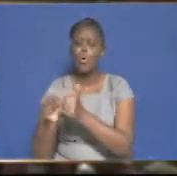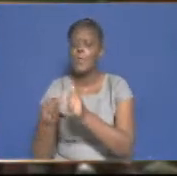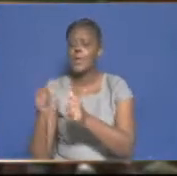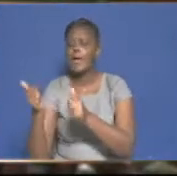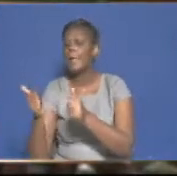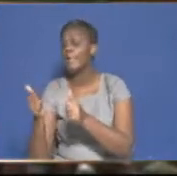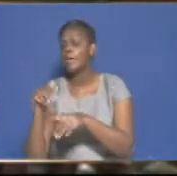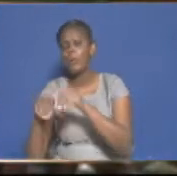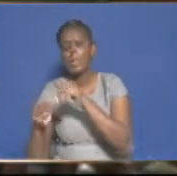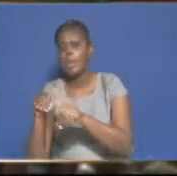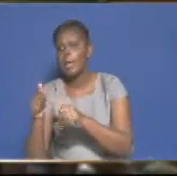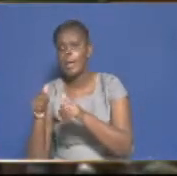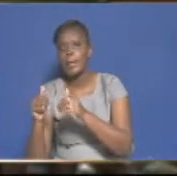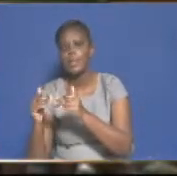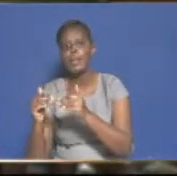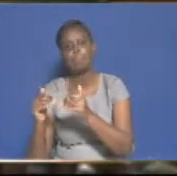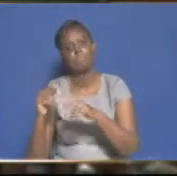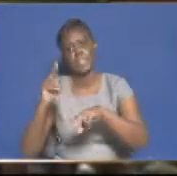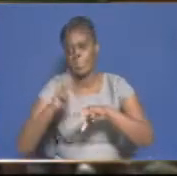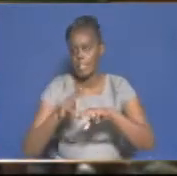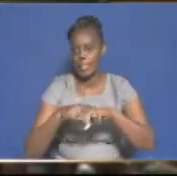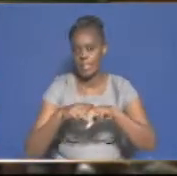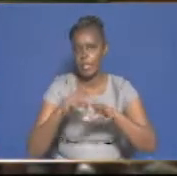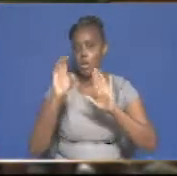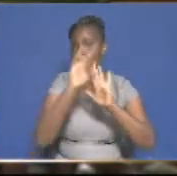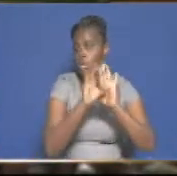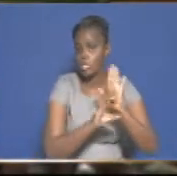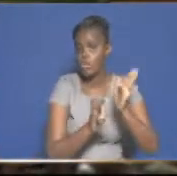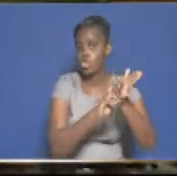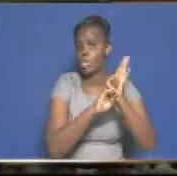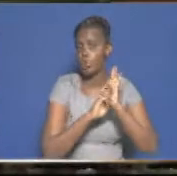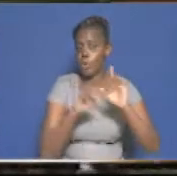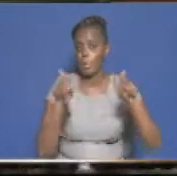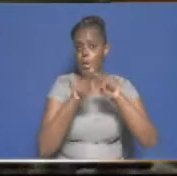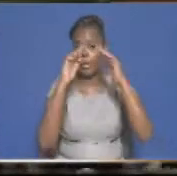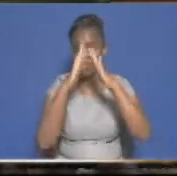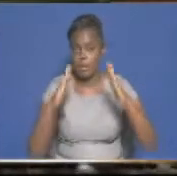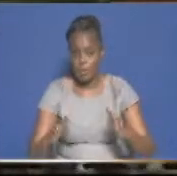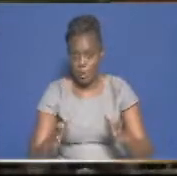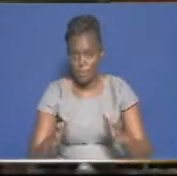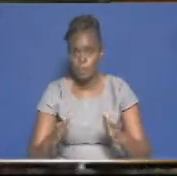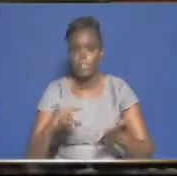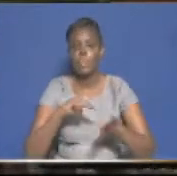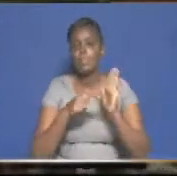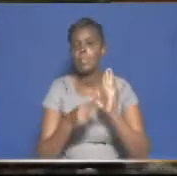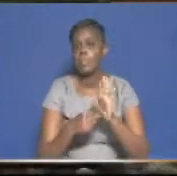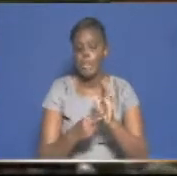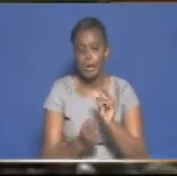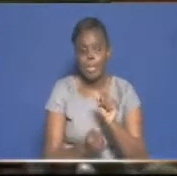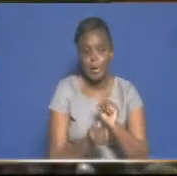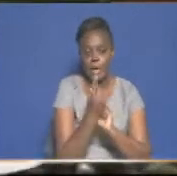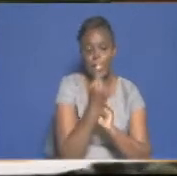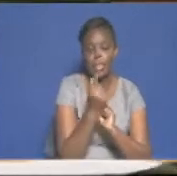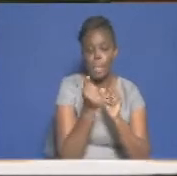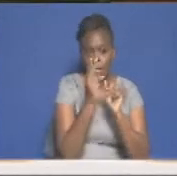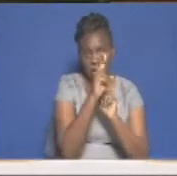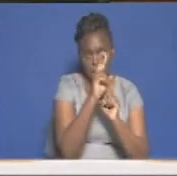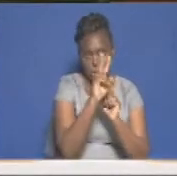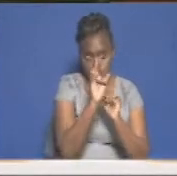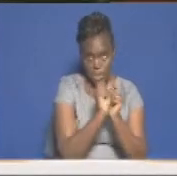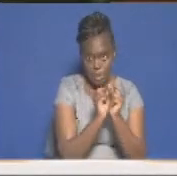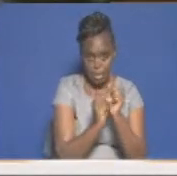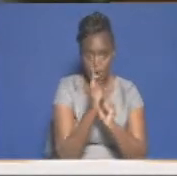And that is our constitutional requirement as a House. And therefore, in the 2011